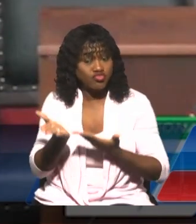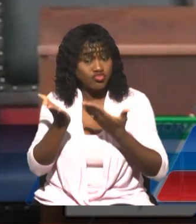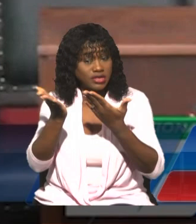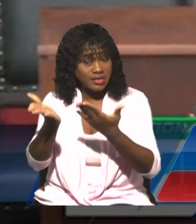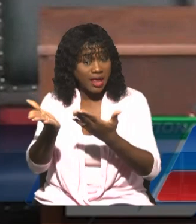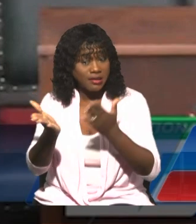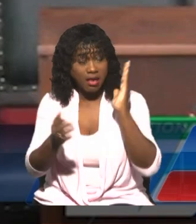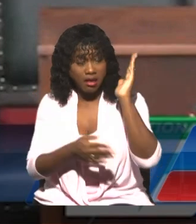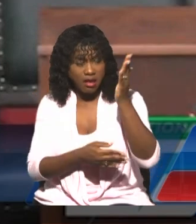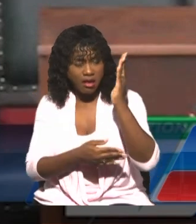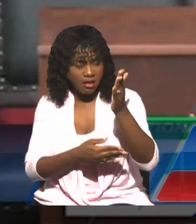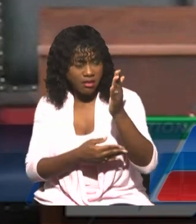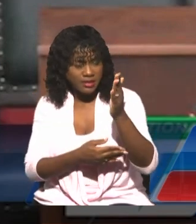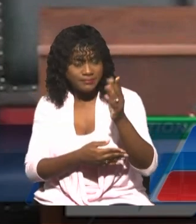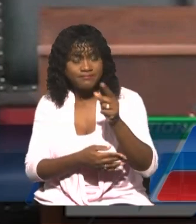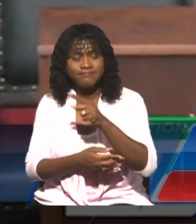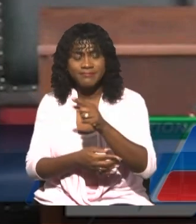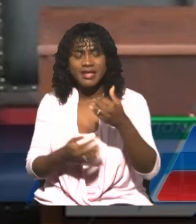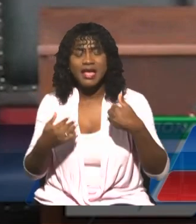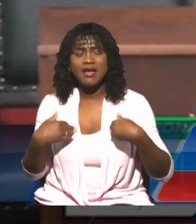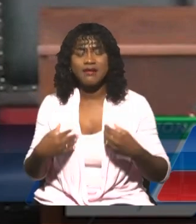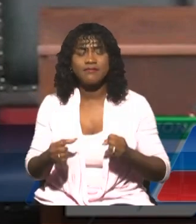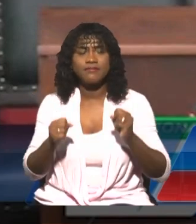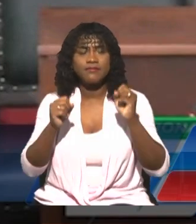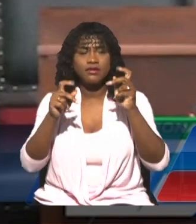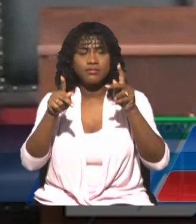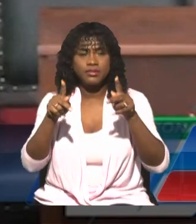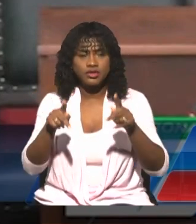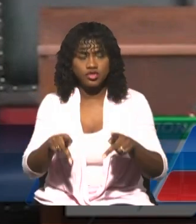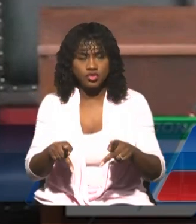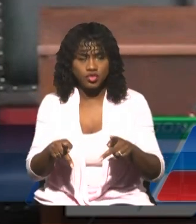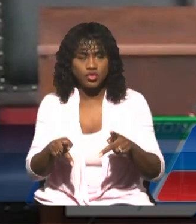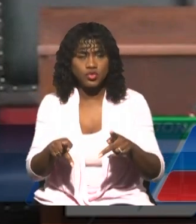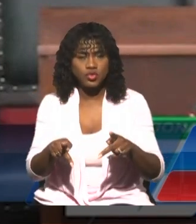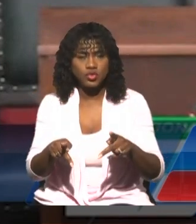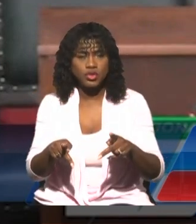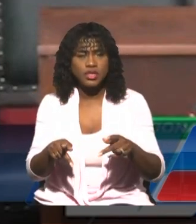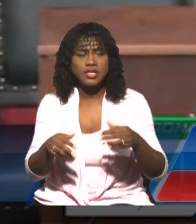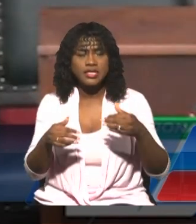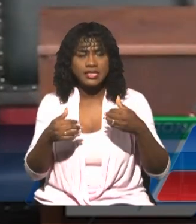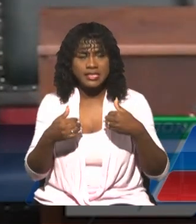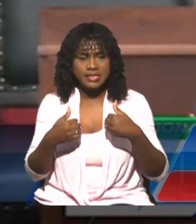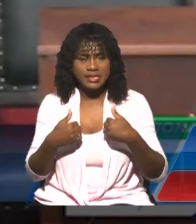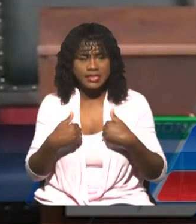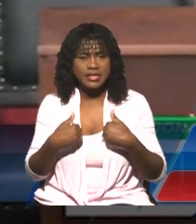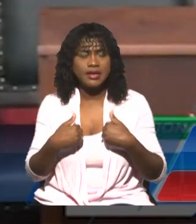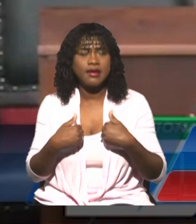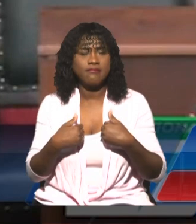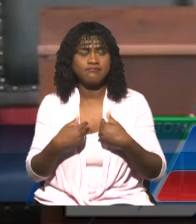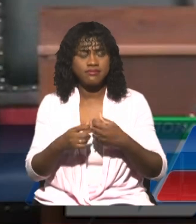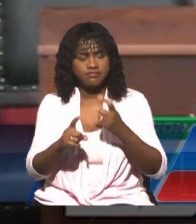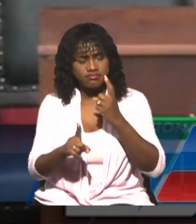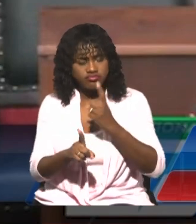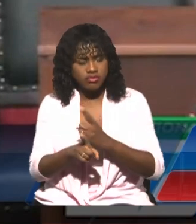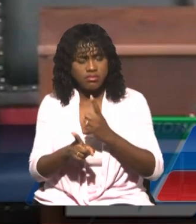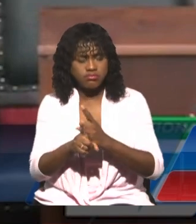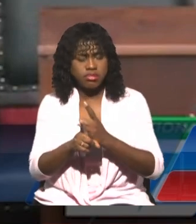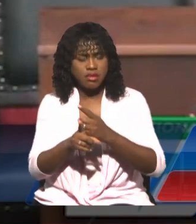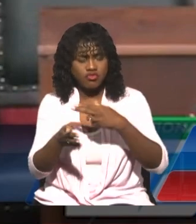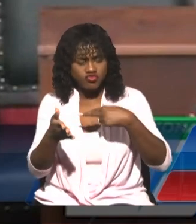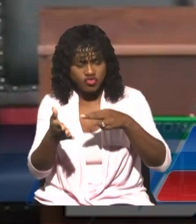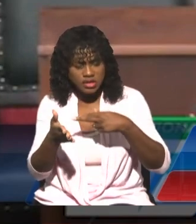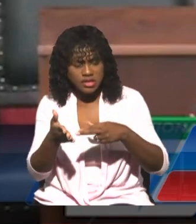either side is the opportunity to have reasoned discourse. And that is